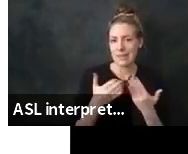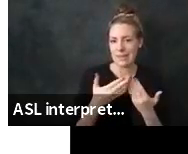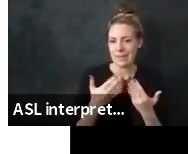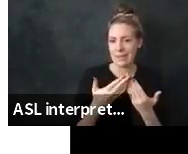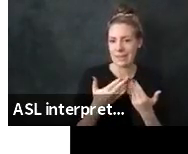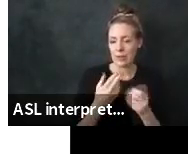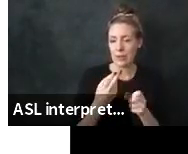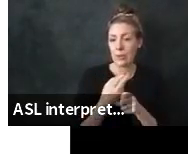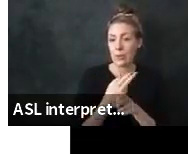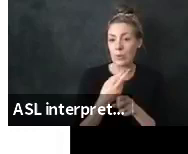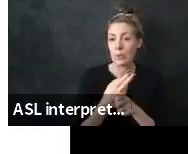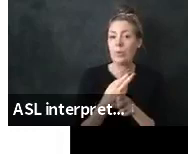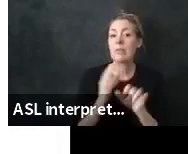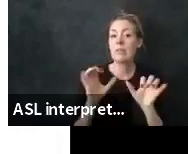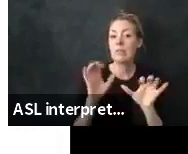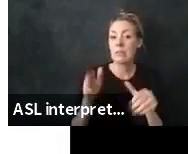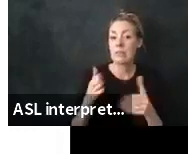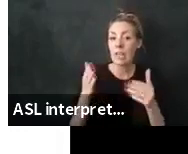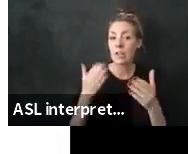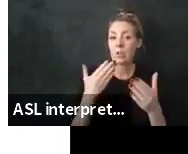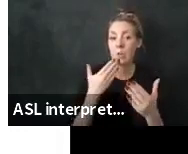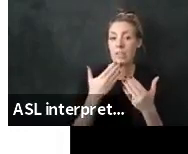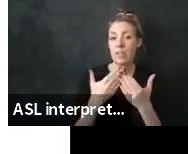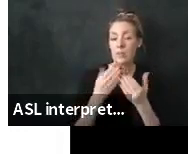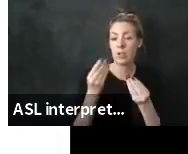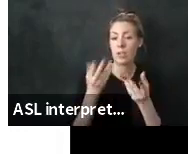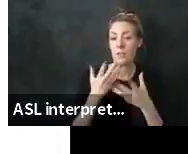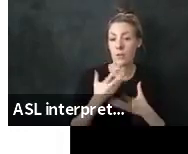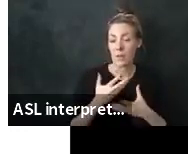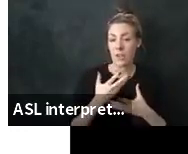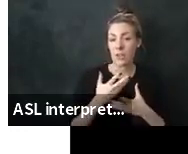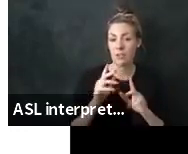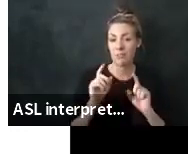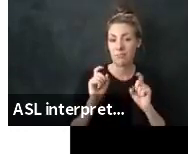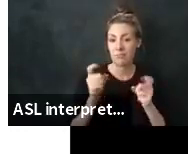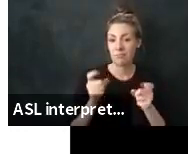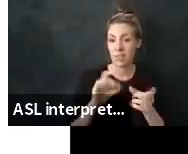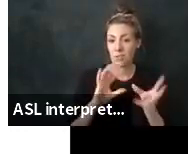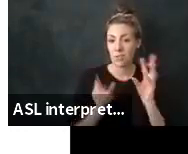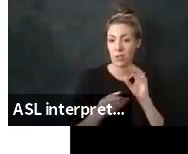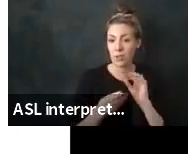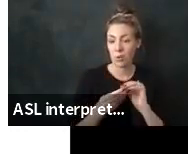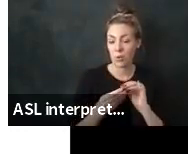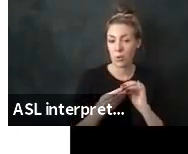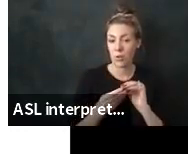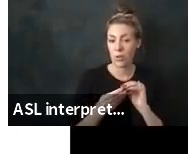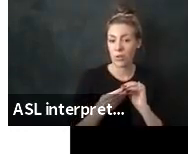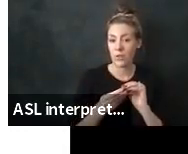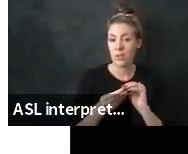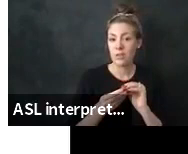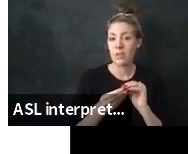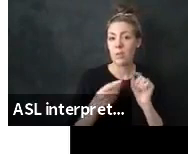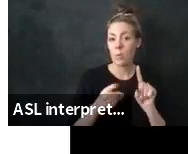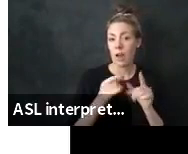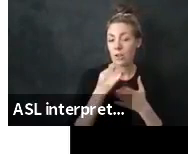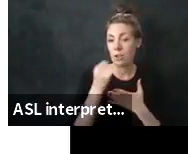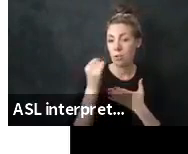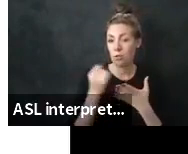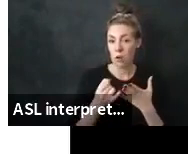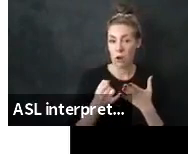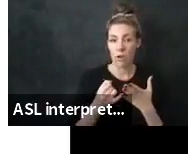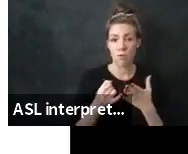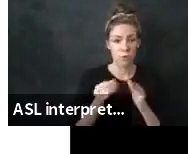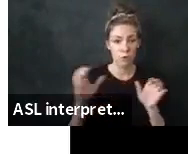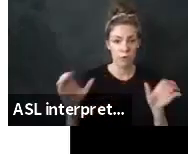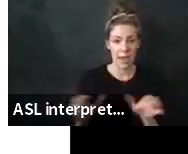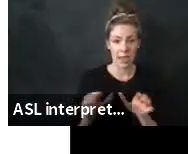and it does provide some good information. It gives you the total population as you draw. So you simply just activate the